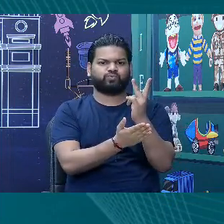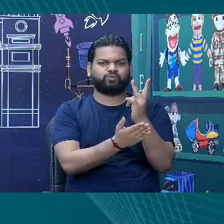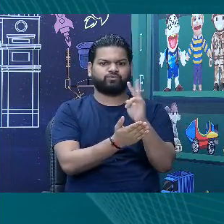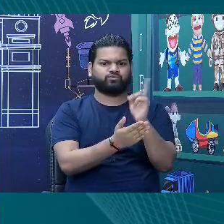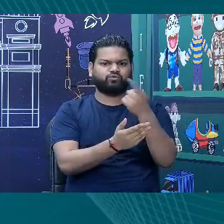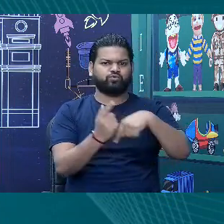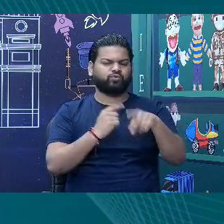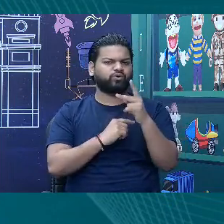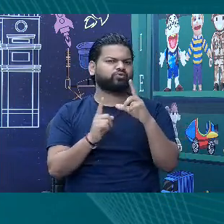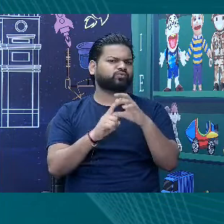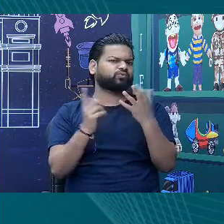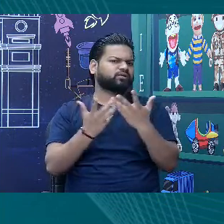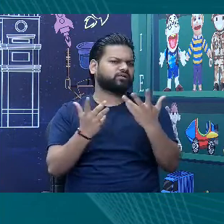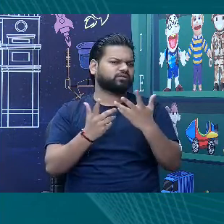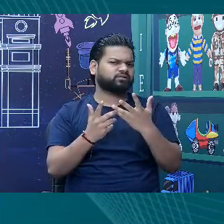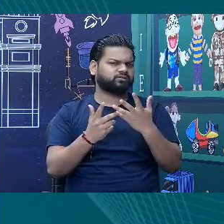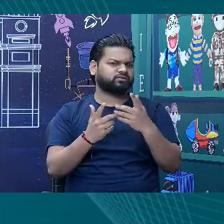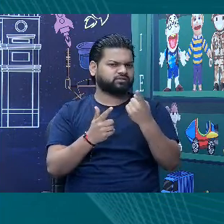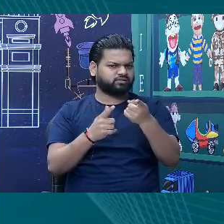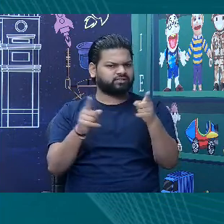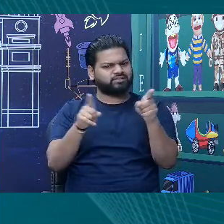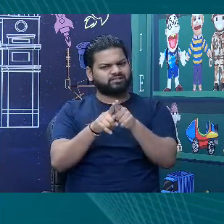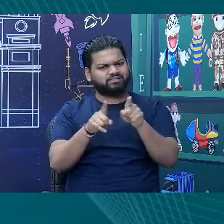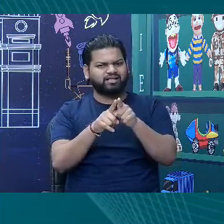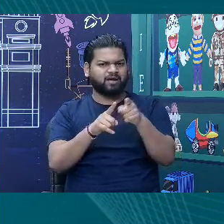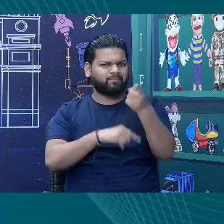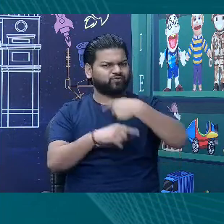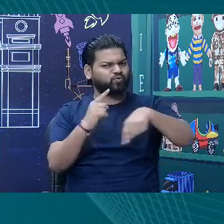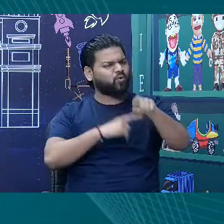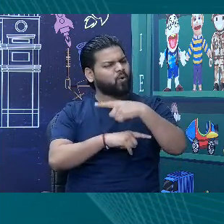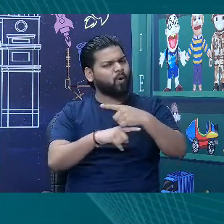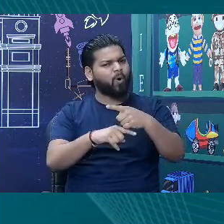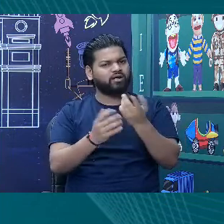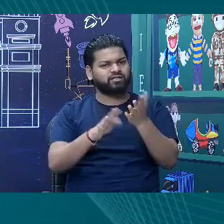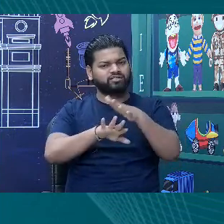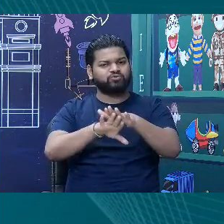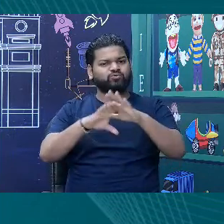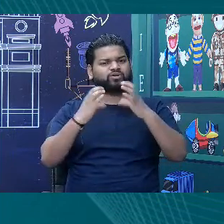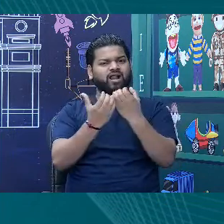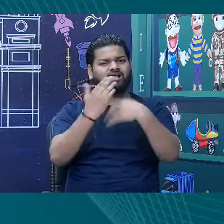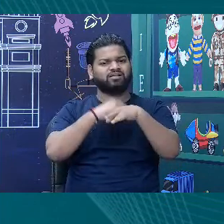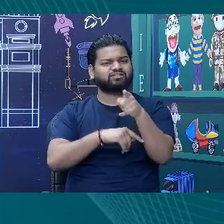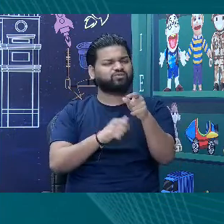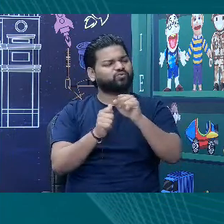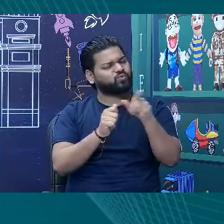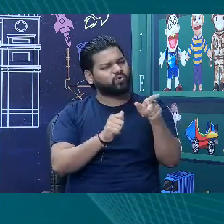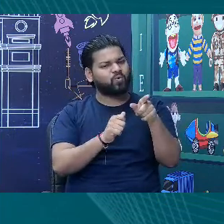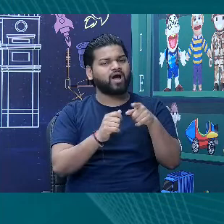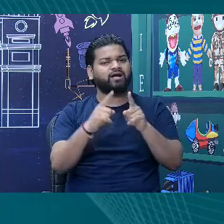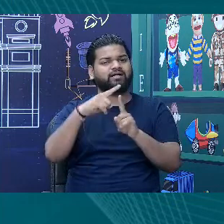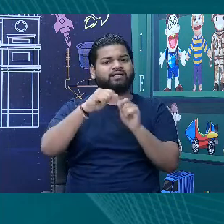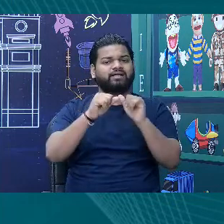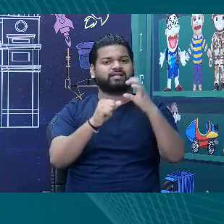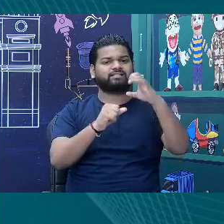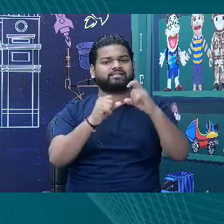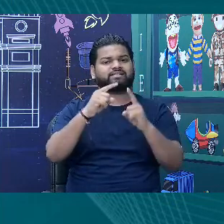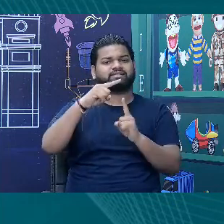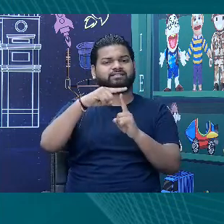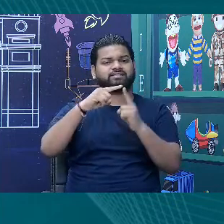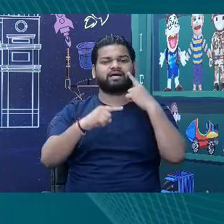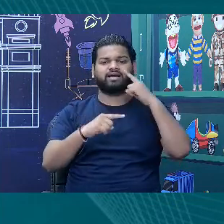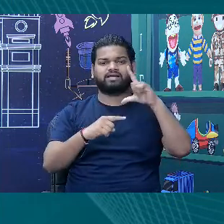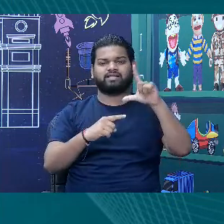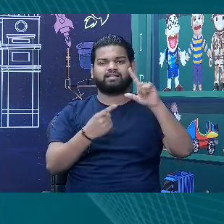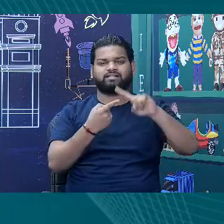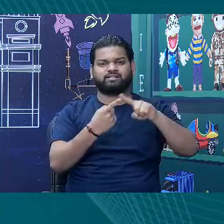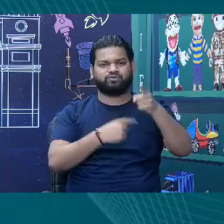can, make this map tactile by using, rice grains or pulses,